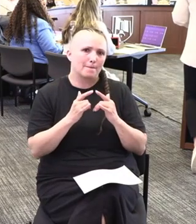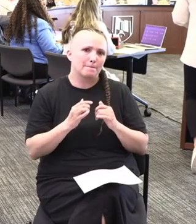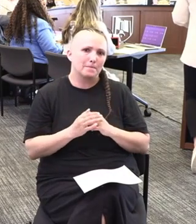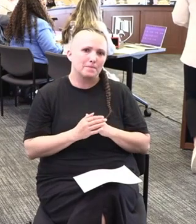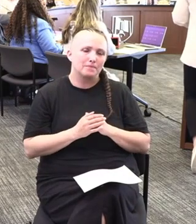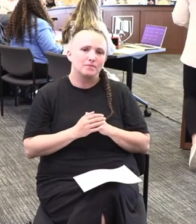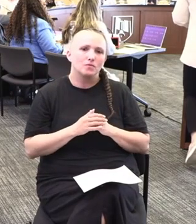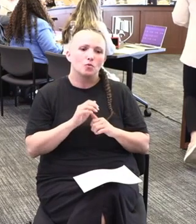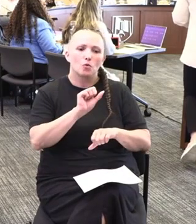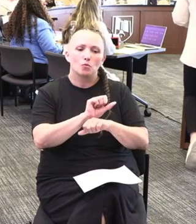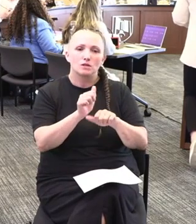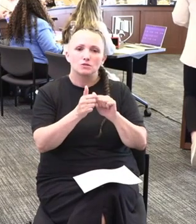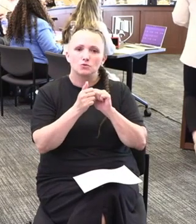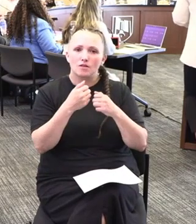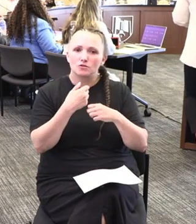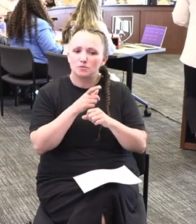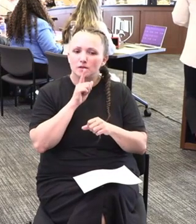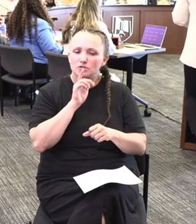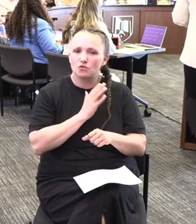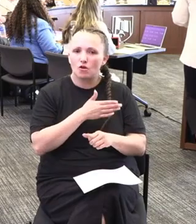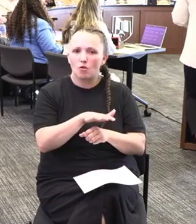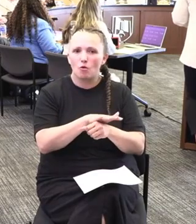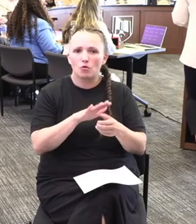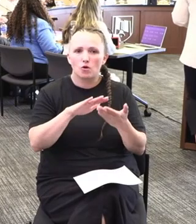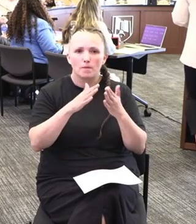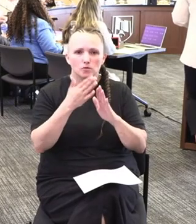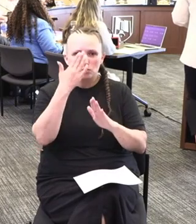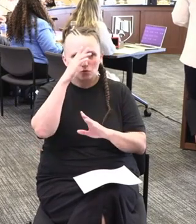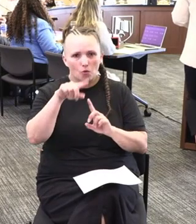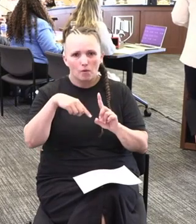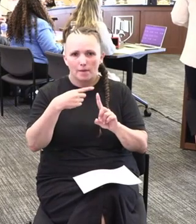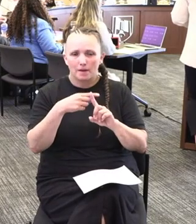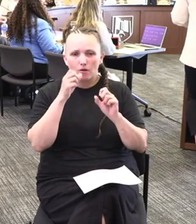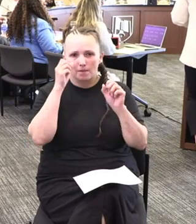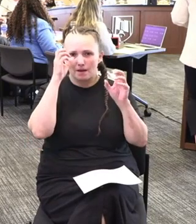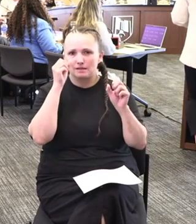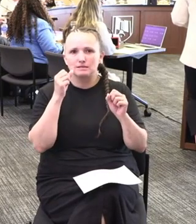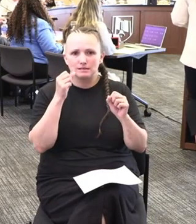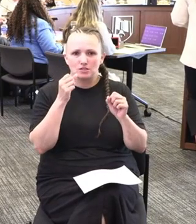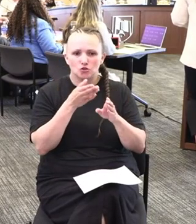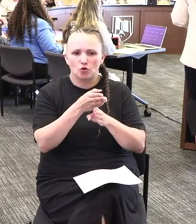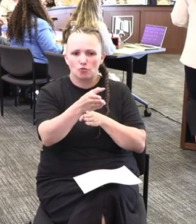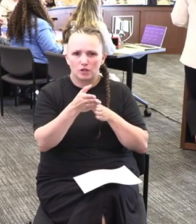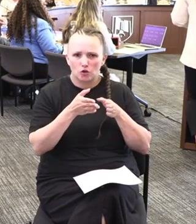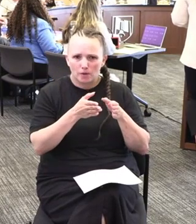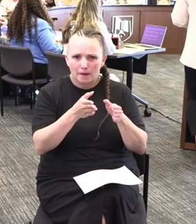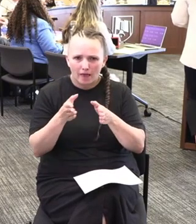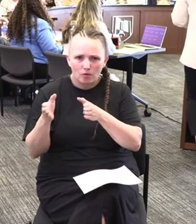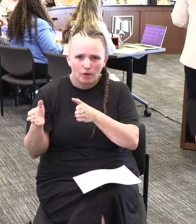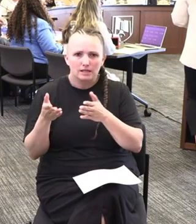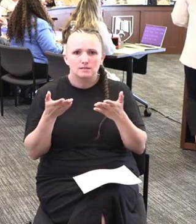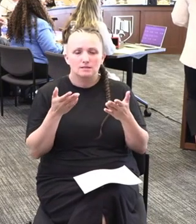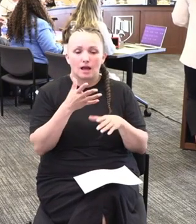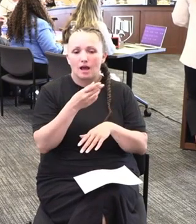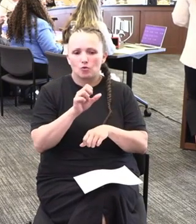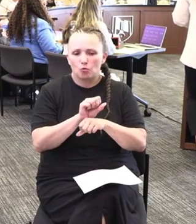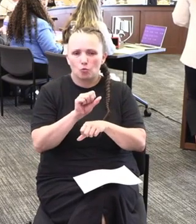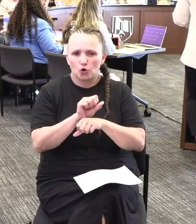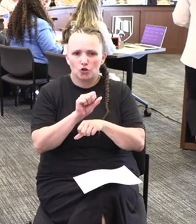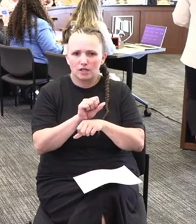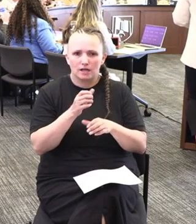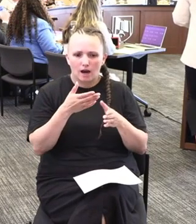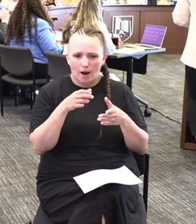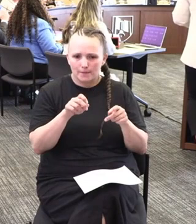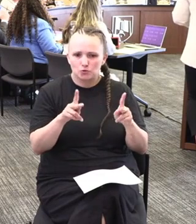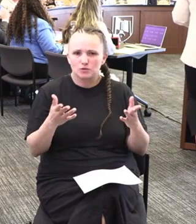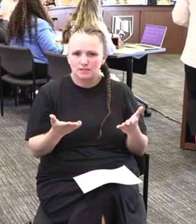We're working together also to ensure our local communities know about the incredible career pathways and local workforce development opportunities here at